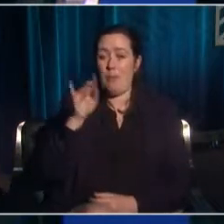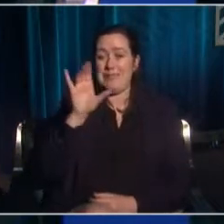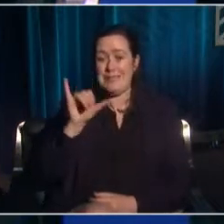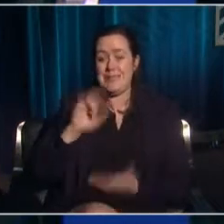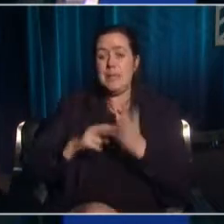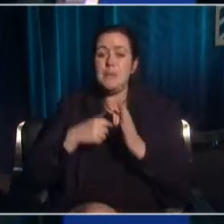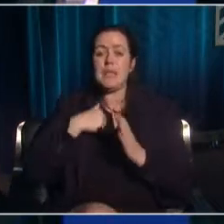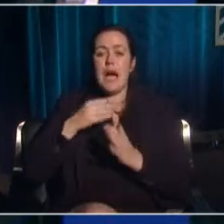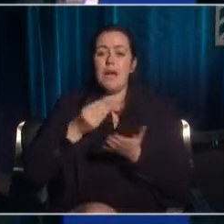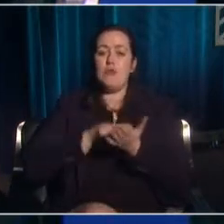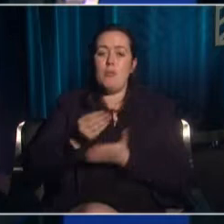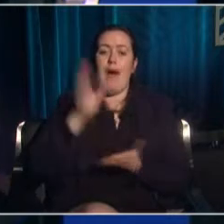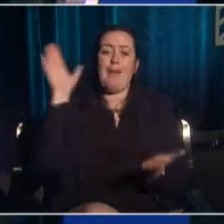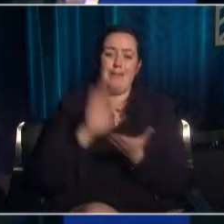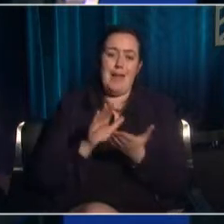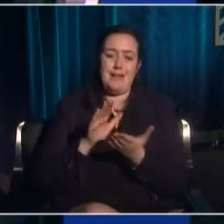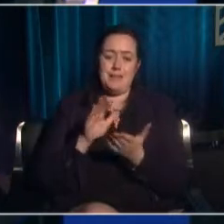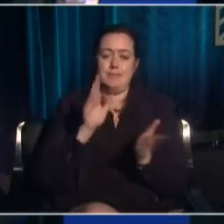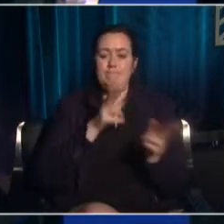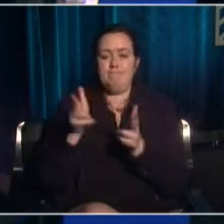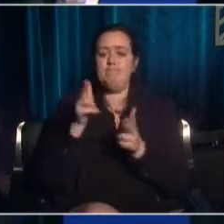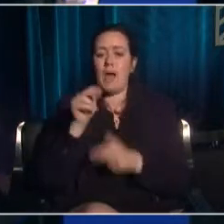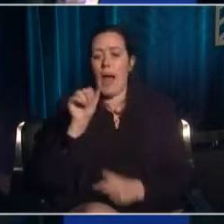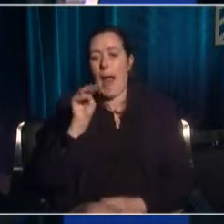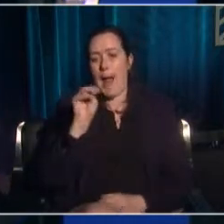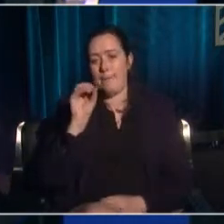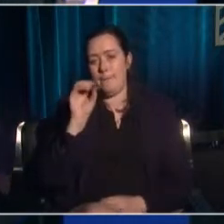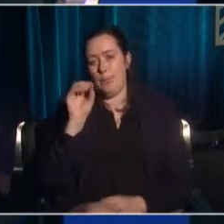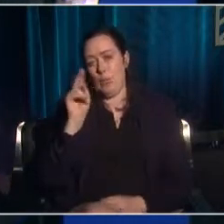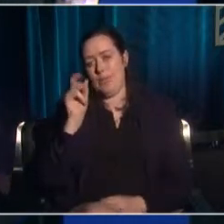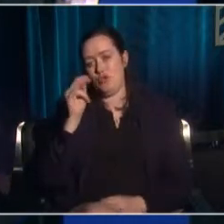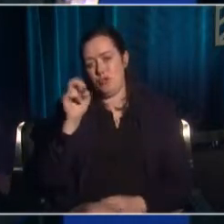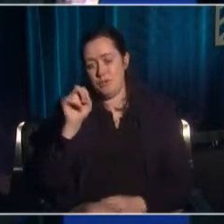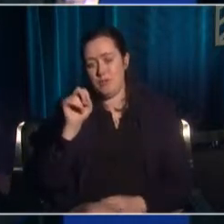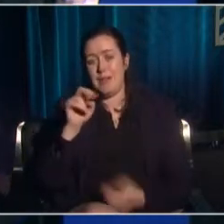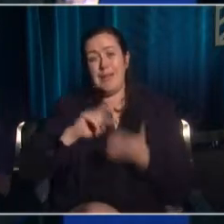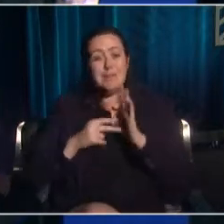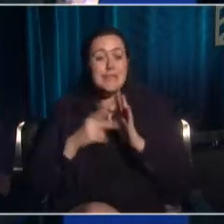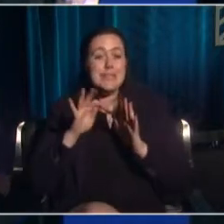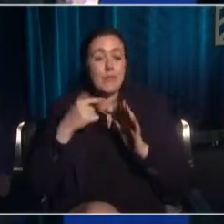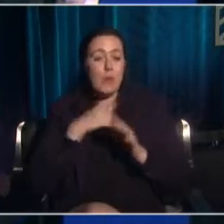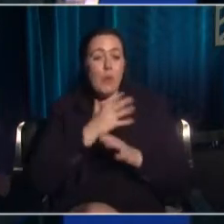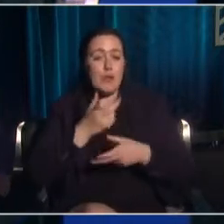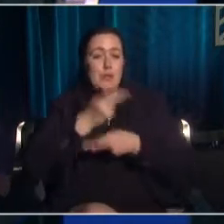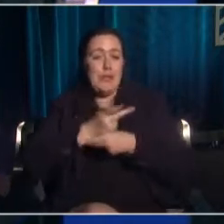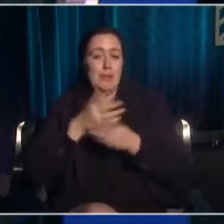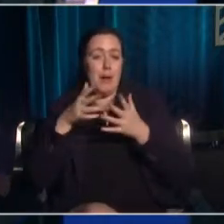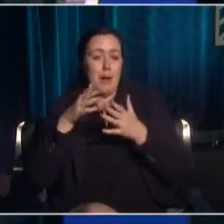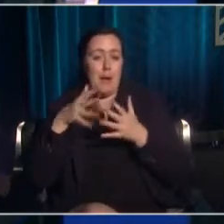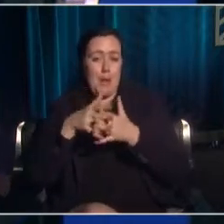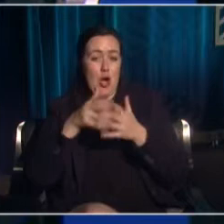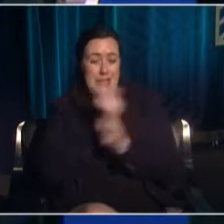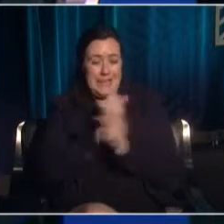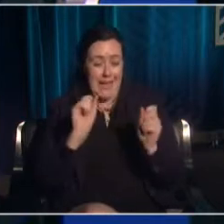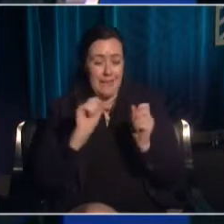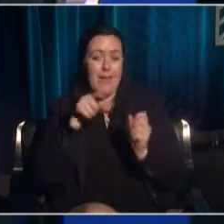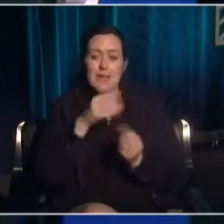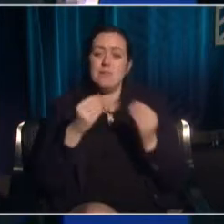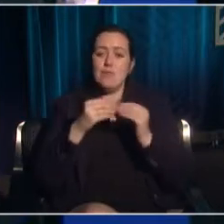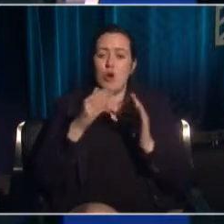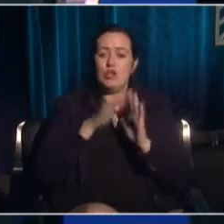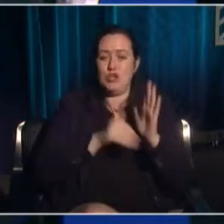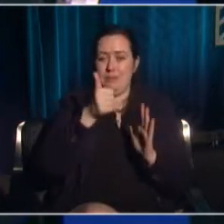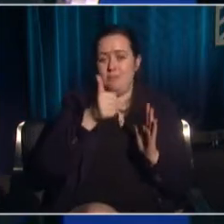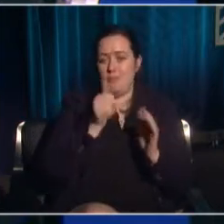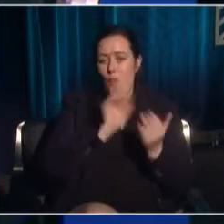that is, if we want to keep America safe, this is an incredibly cheap intervention, an incredibly cheap way of doing it. And you've got thousands of vets and